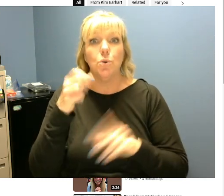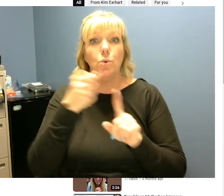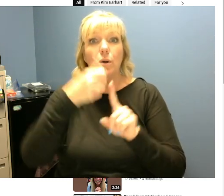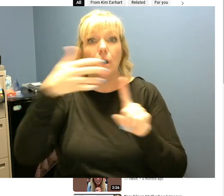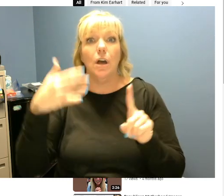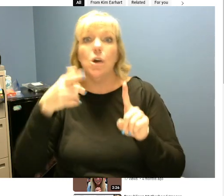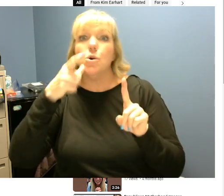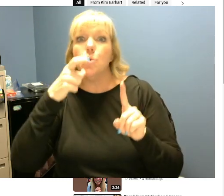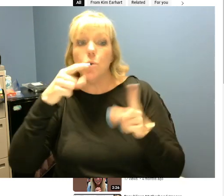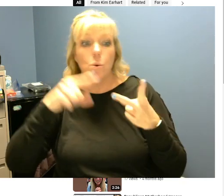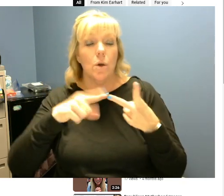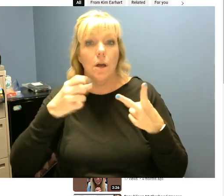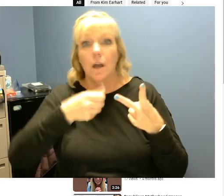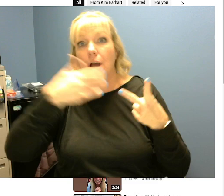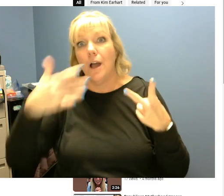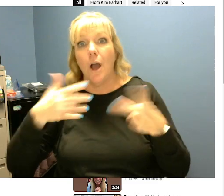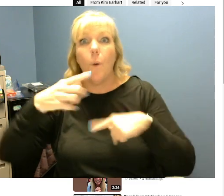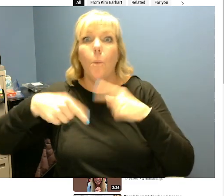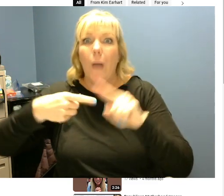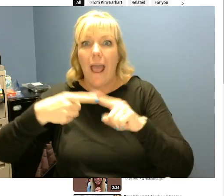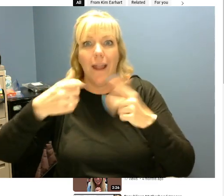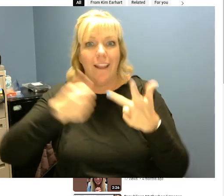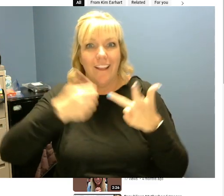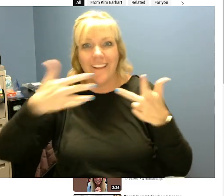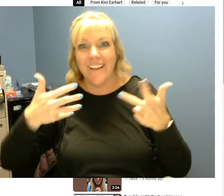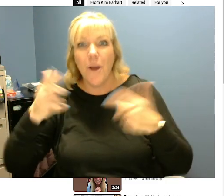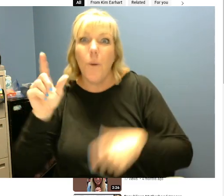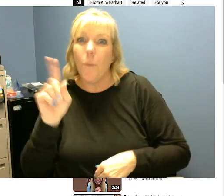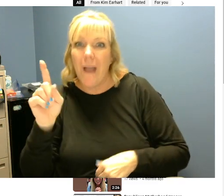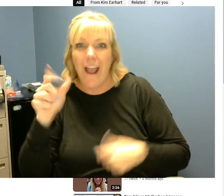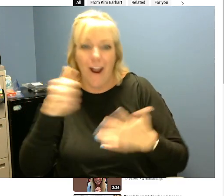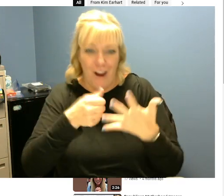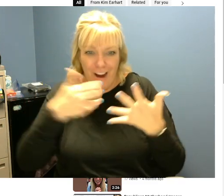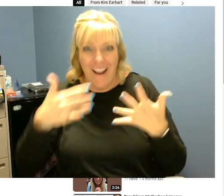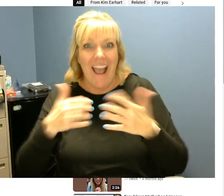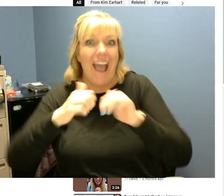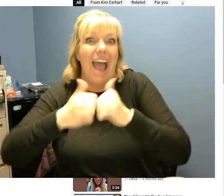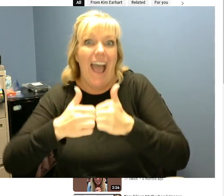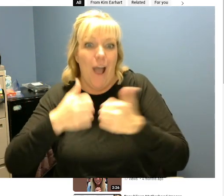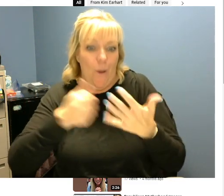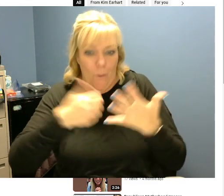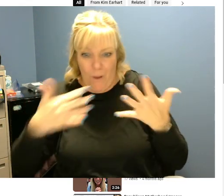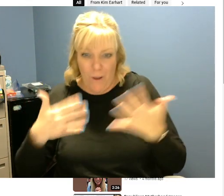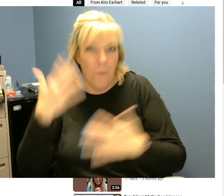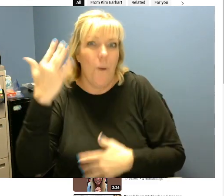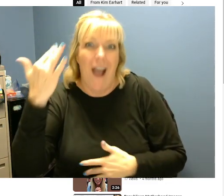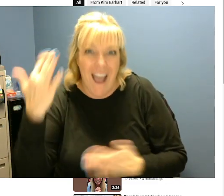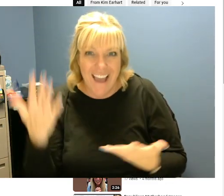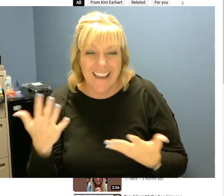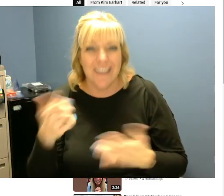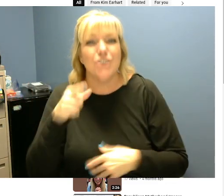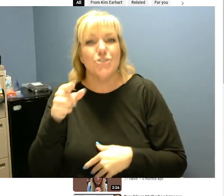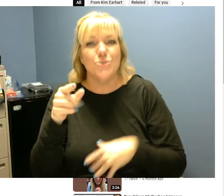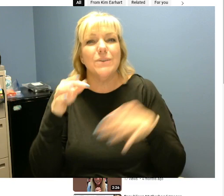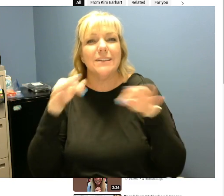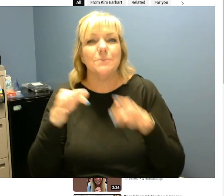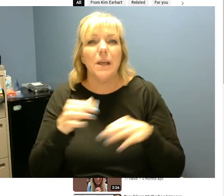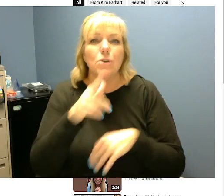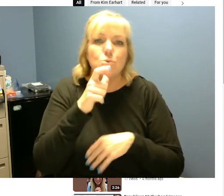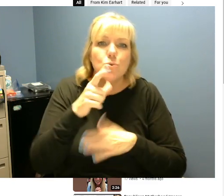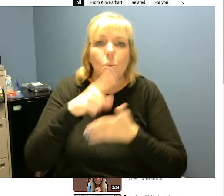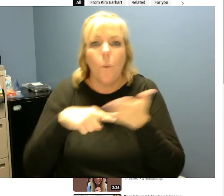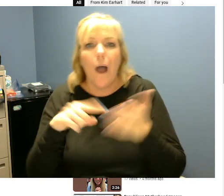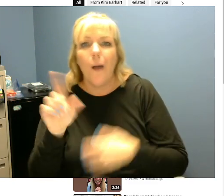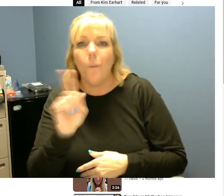when, how, significance. That doesn't always apply. Who, what, where, why, when, how, significance. It doesn't